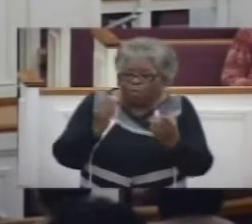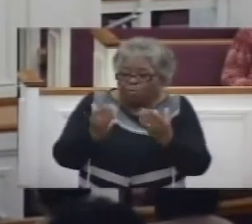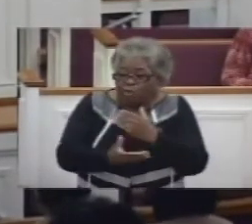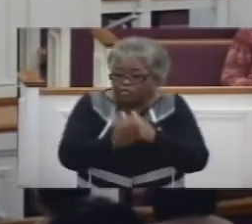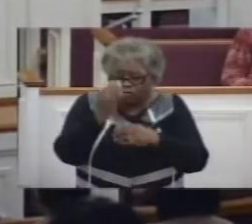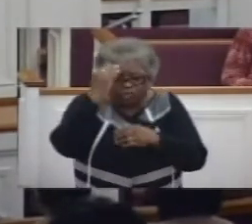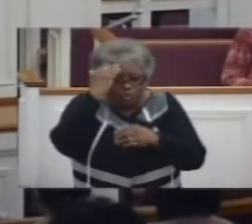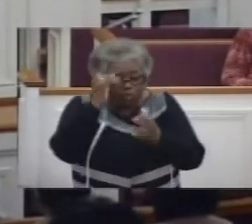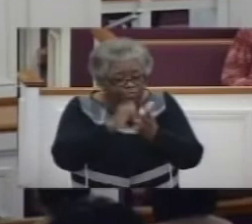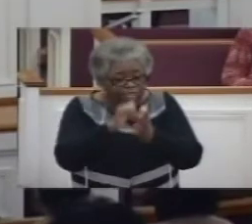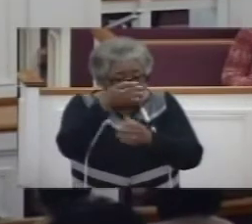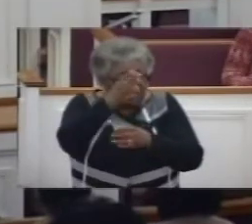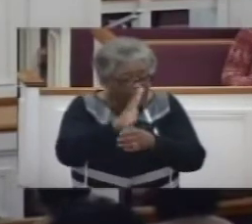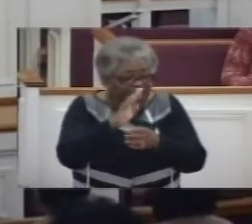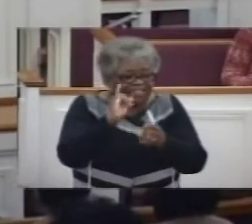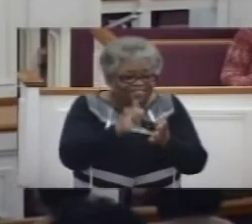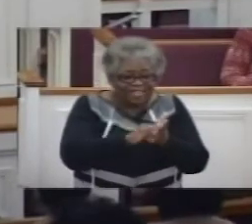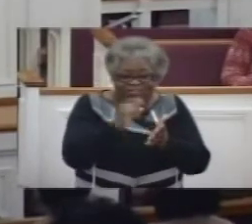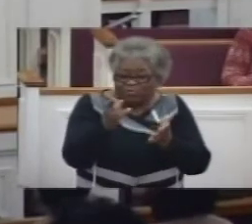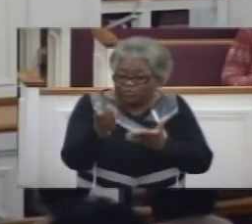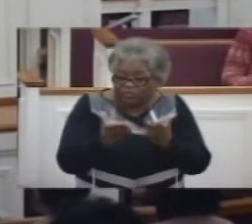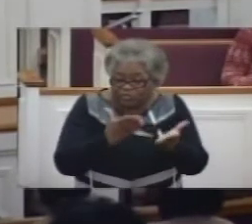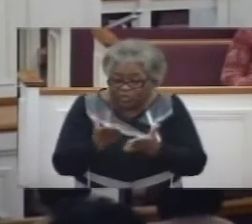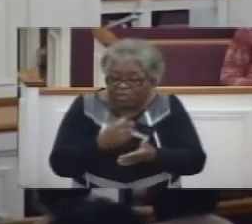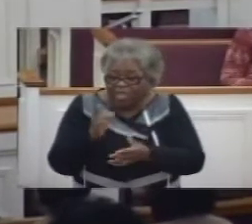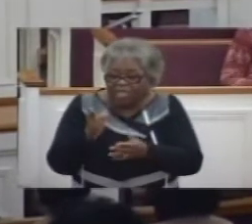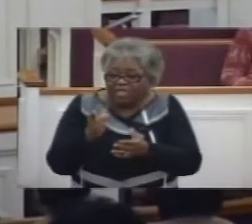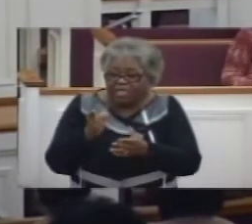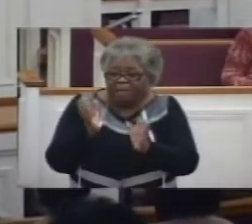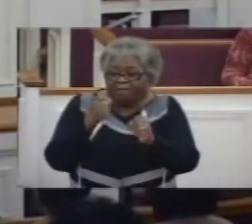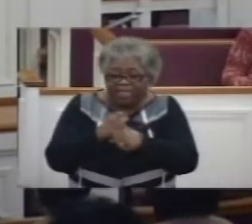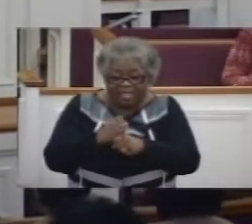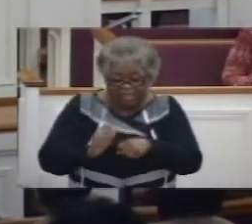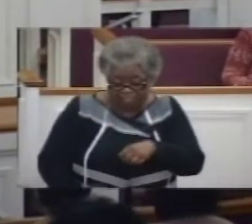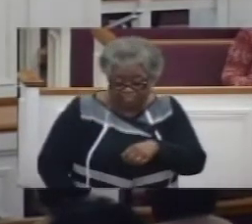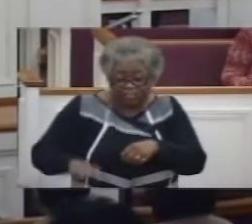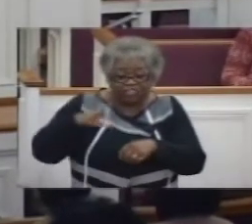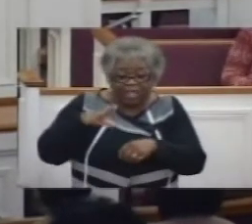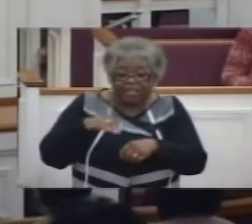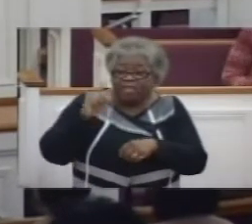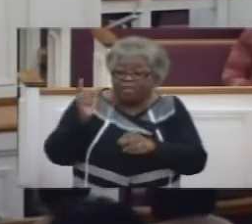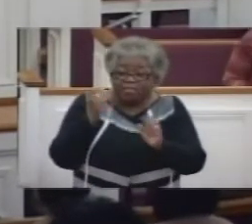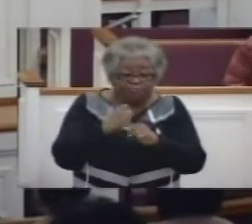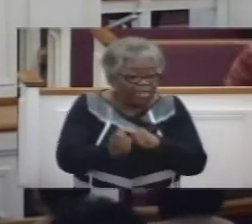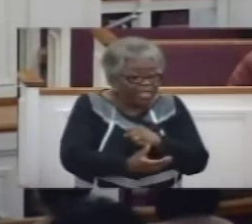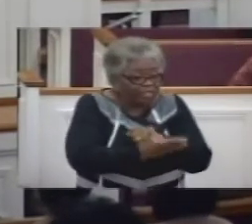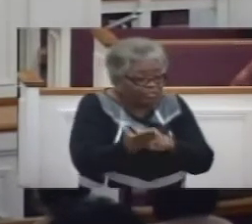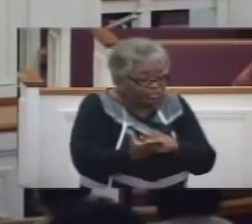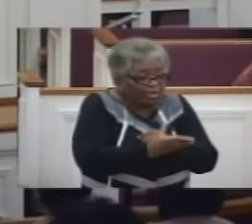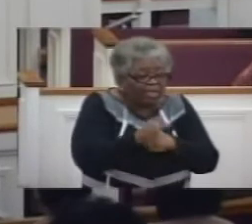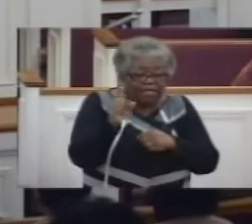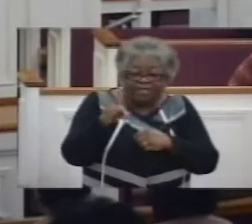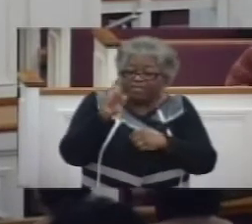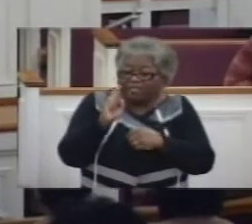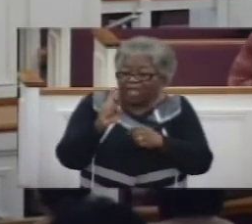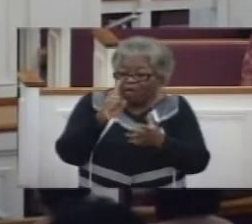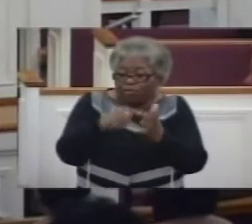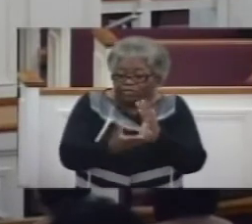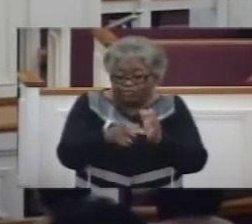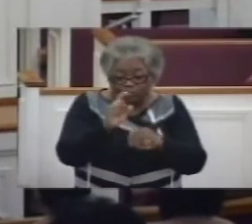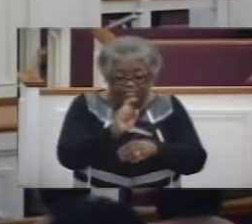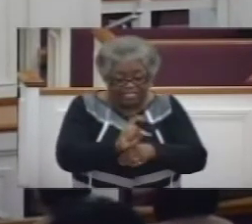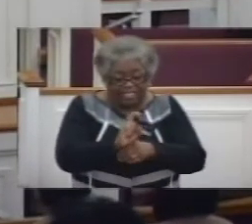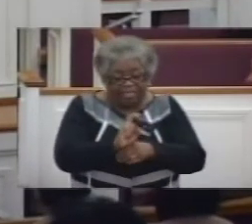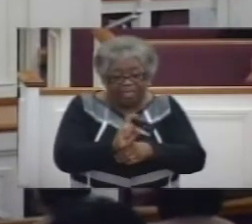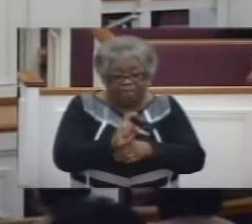you to know the God that you serve, he made the giant, he made you, and he's got what you